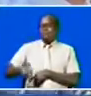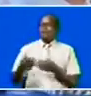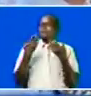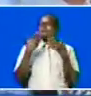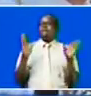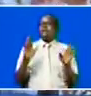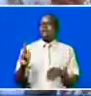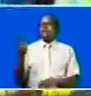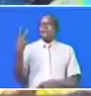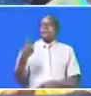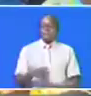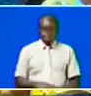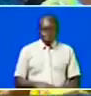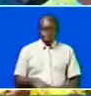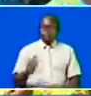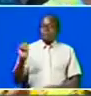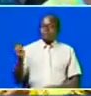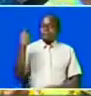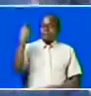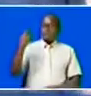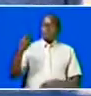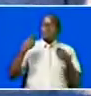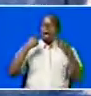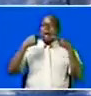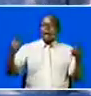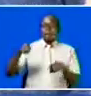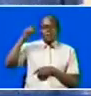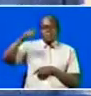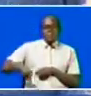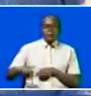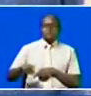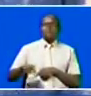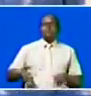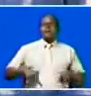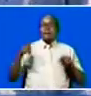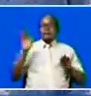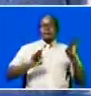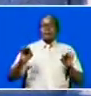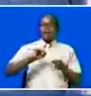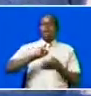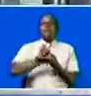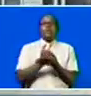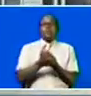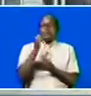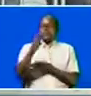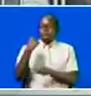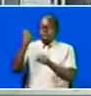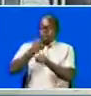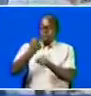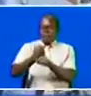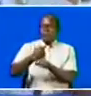katika taifa la Kenya. The president has decreed a mandatory lifestyle audit for all those in public